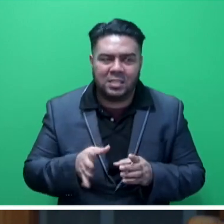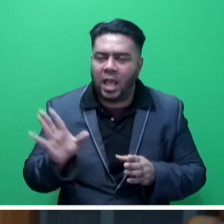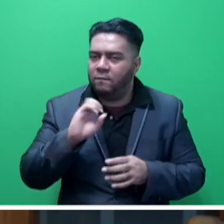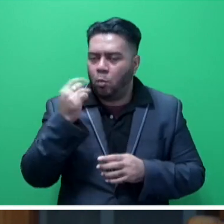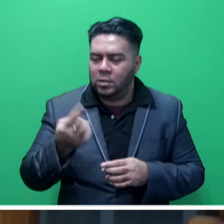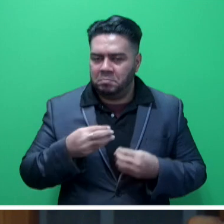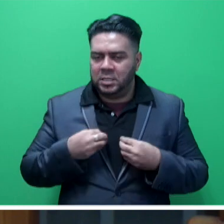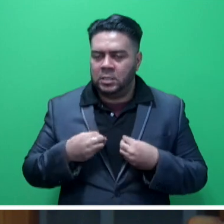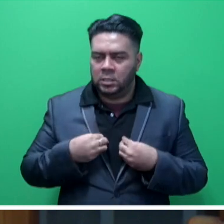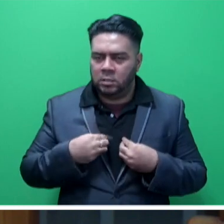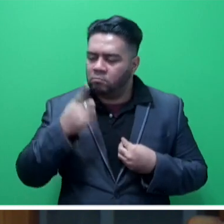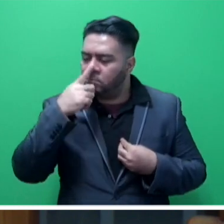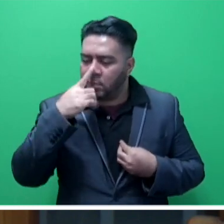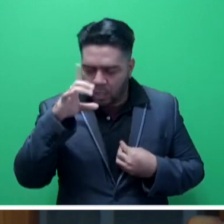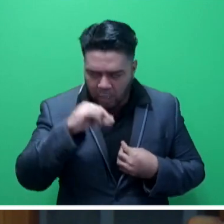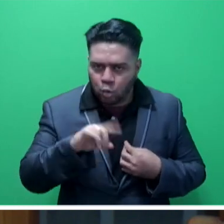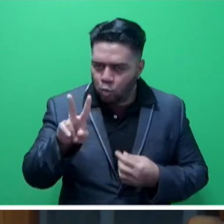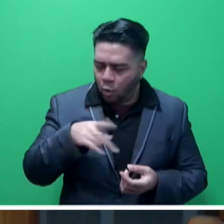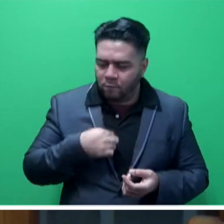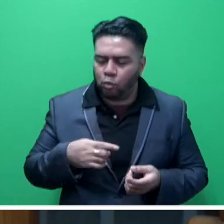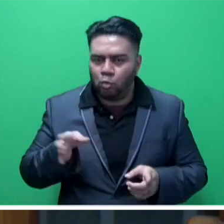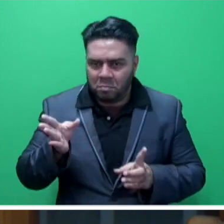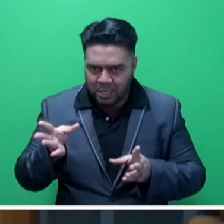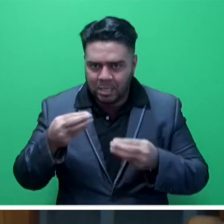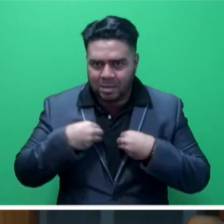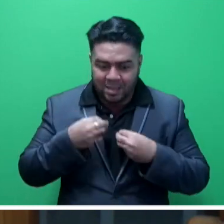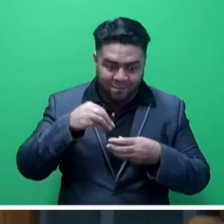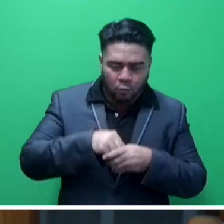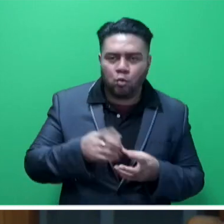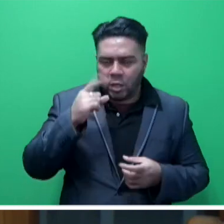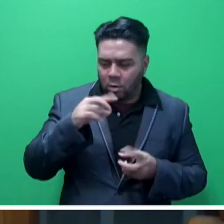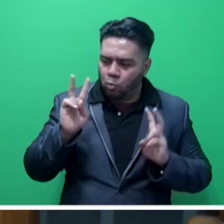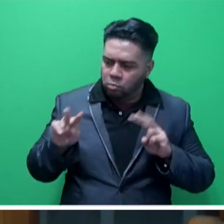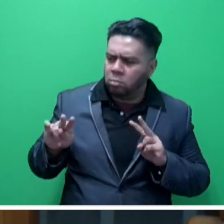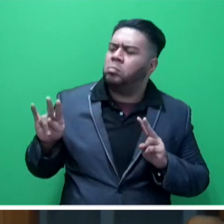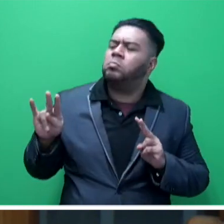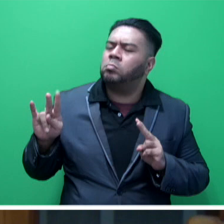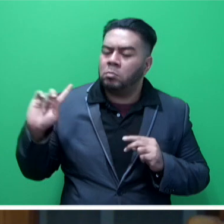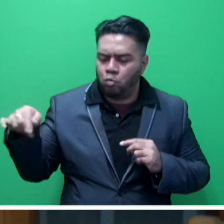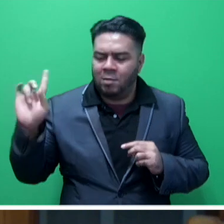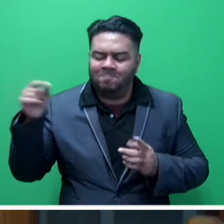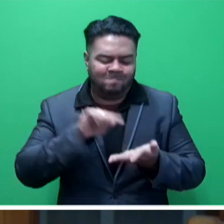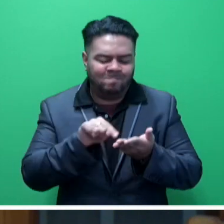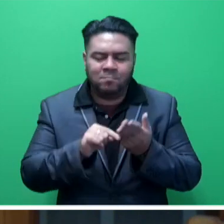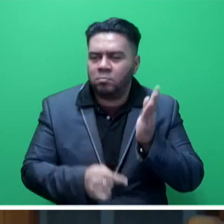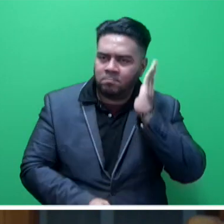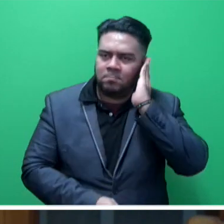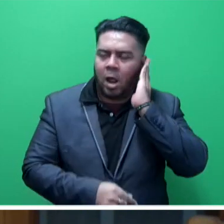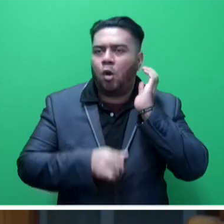don't have to be a victim, you could be a bystander, and you can report cases on these lines.